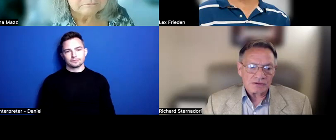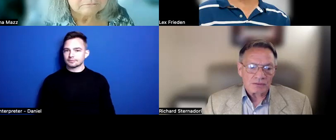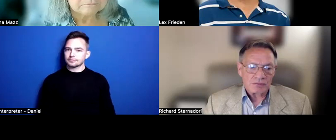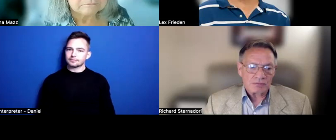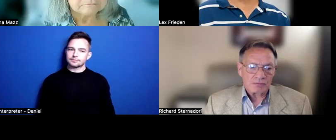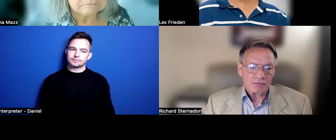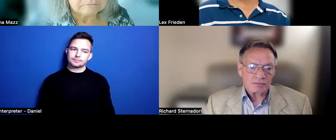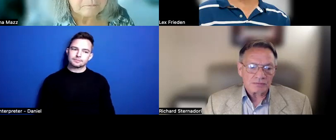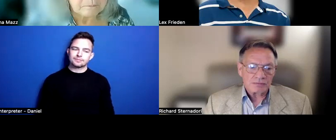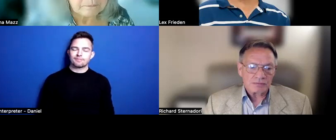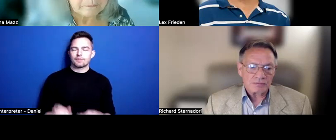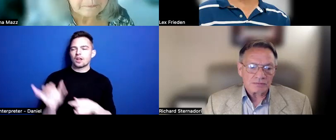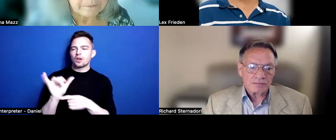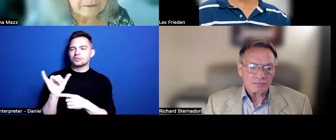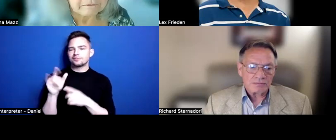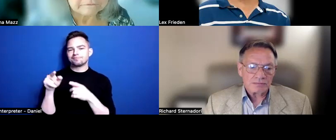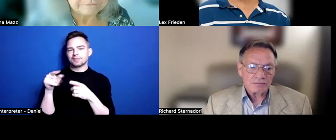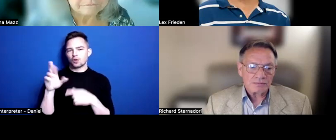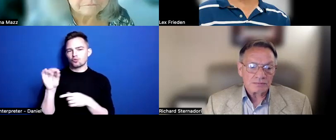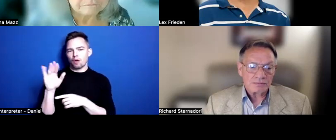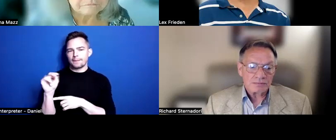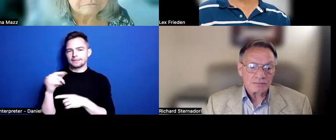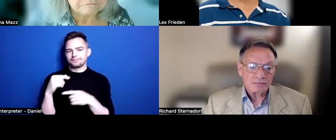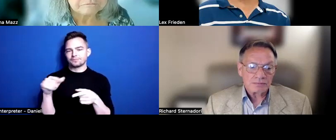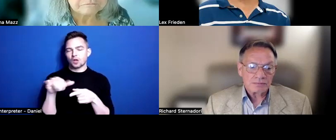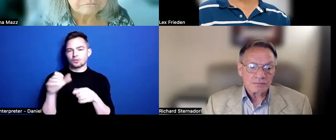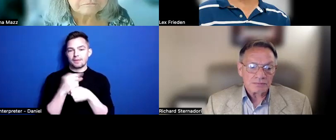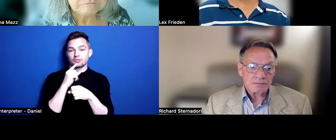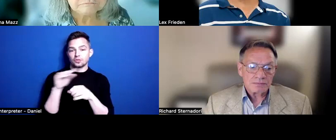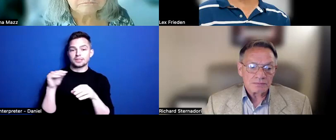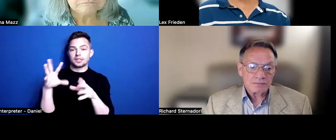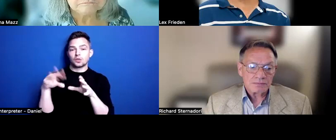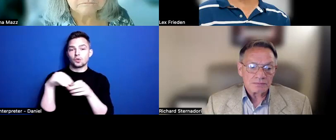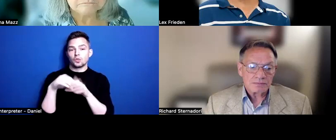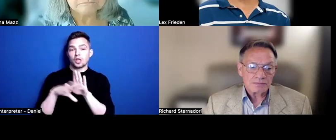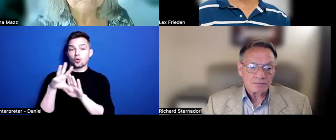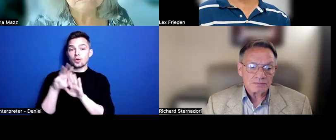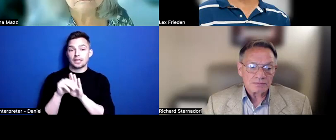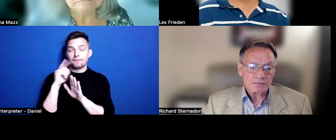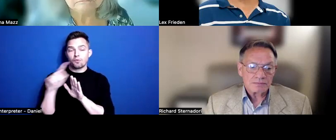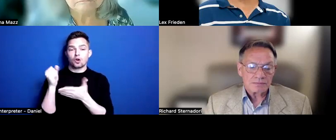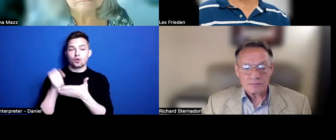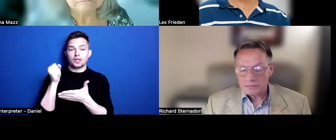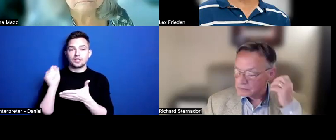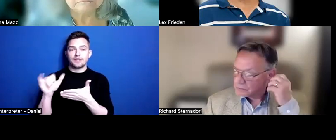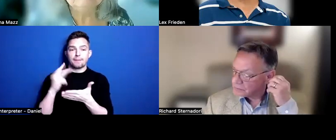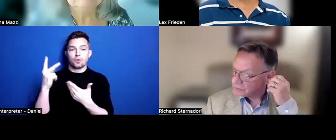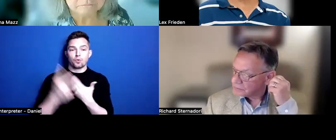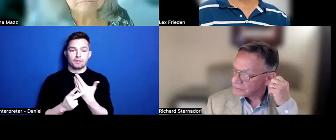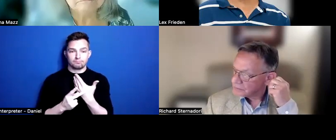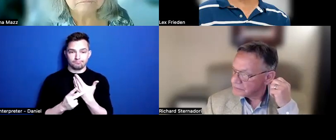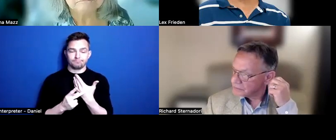But it also goes down to having, this is Robin, having it into the actual curriculum for the accreditation of the program, you